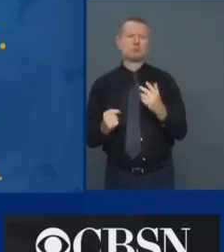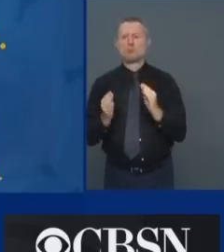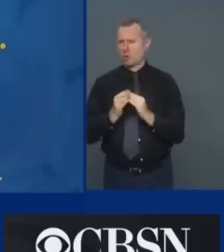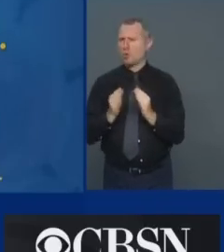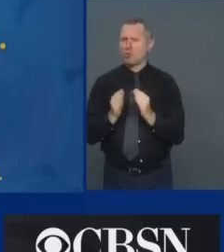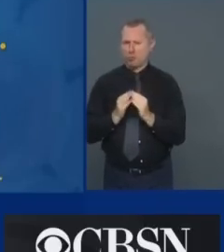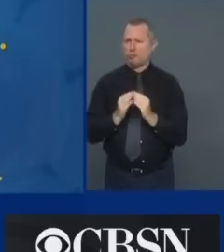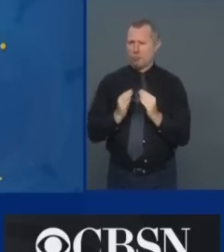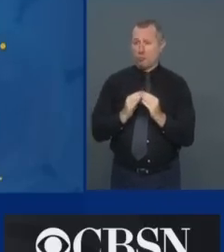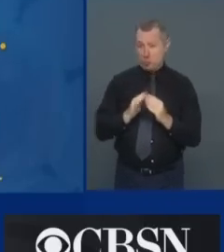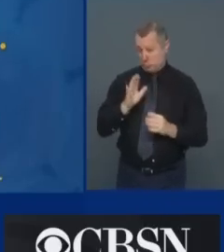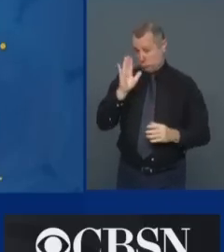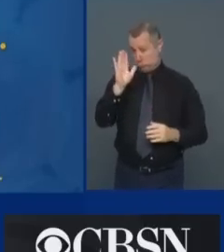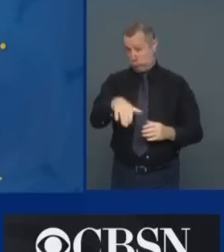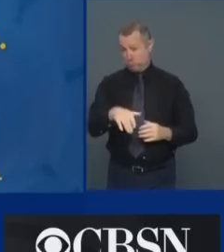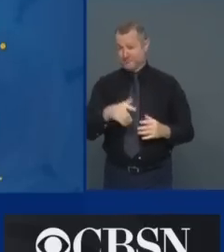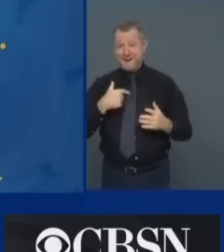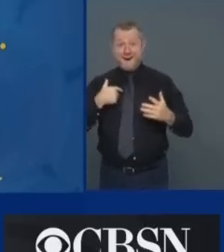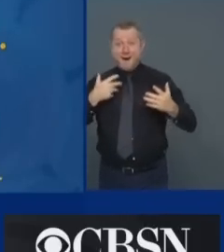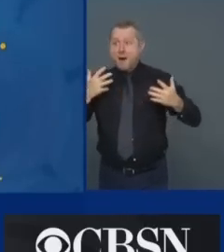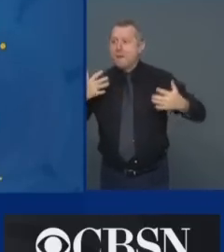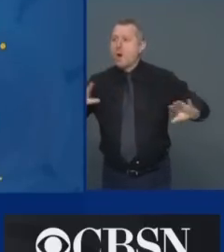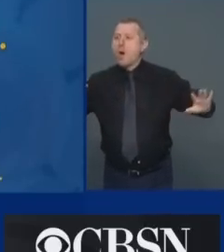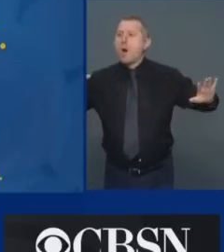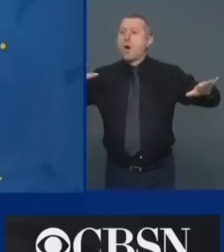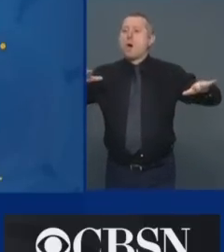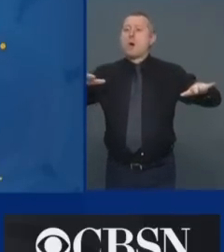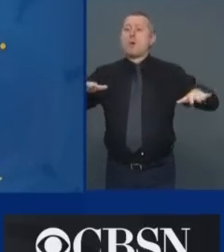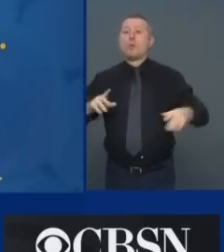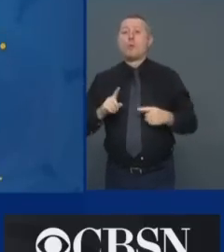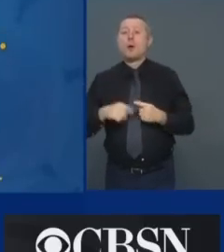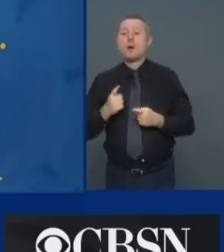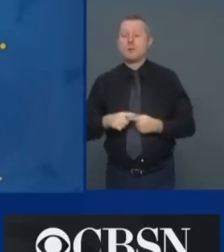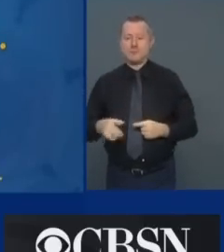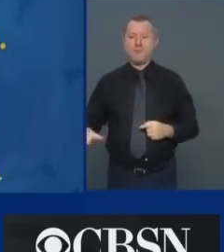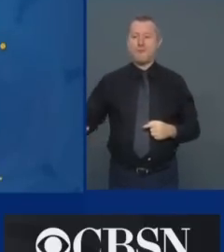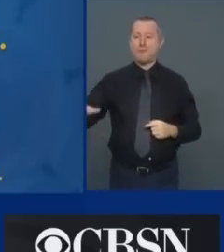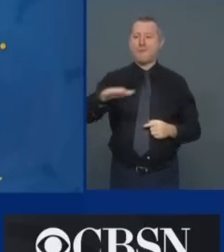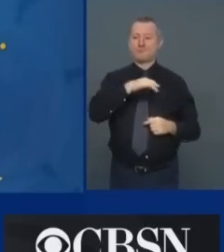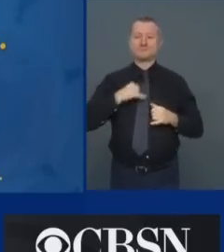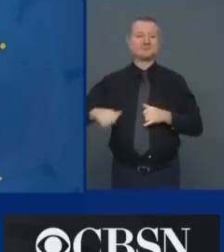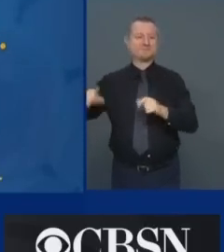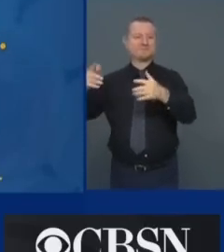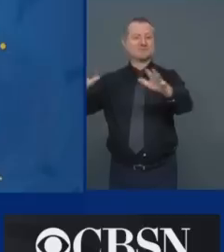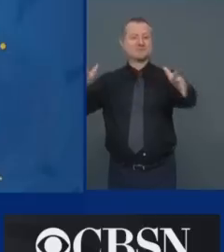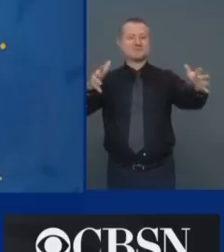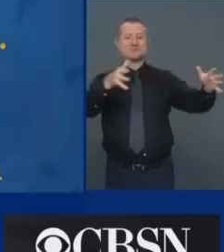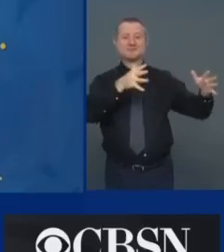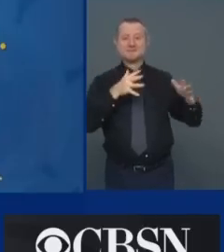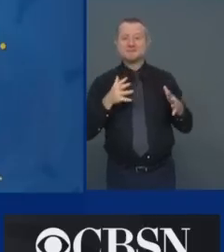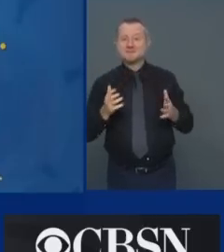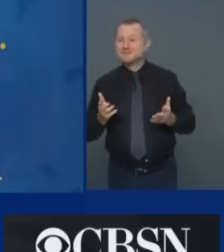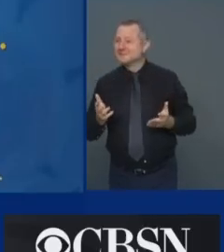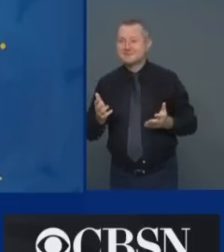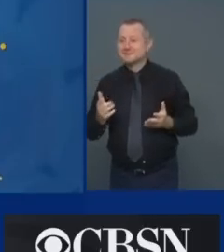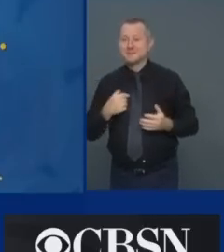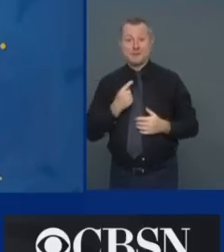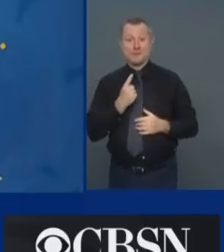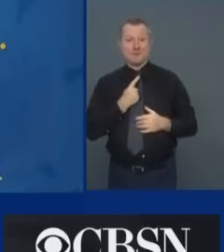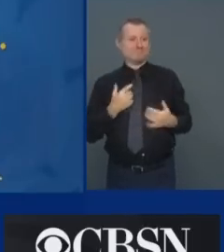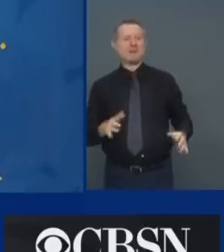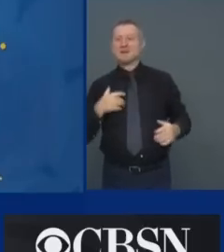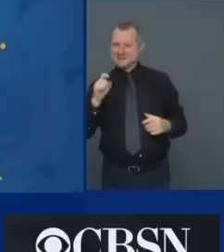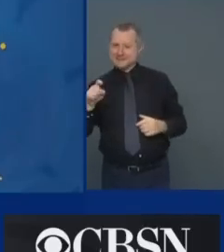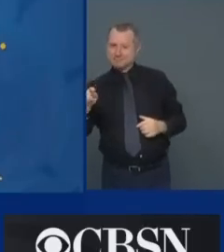a collective reality. Rugged individualism. We're all rugged individuals.